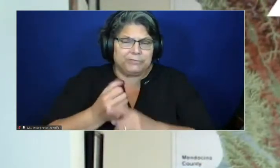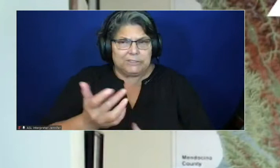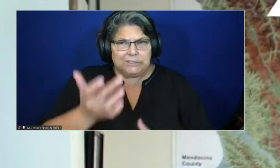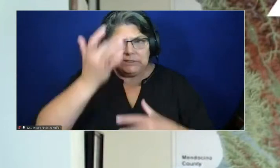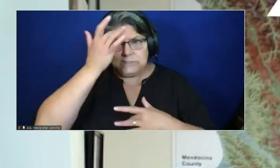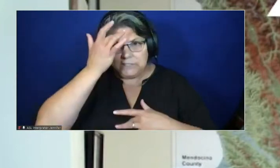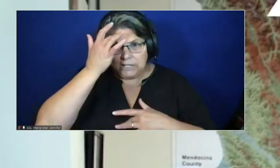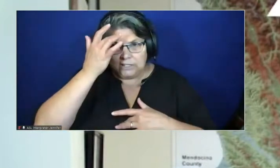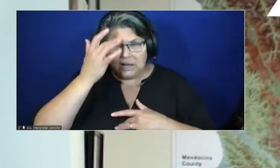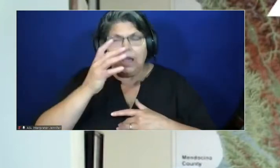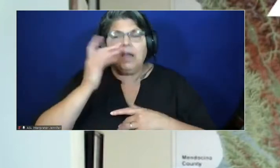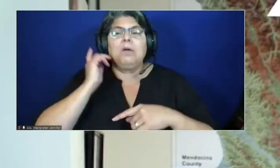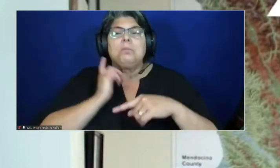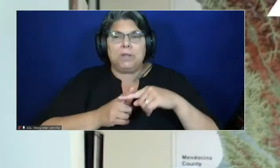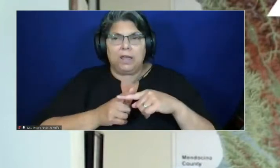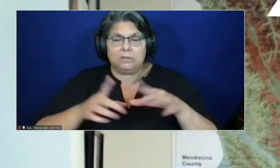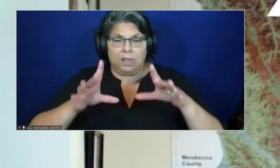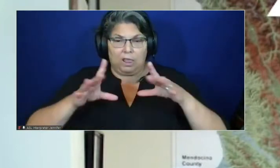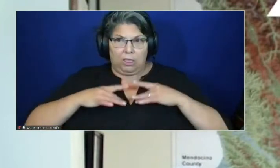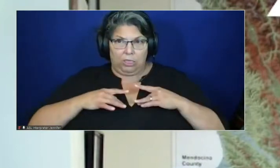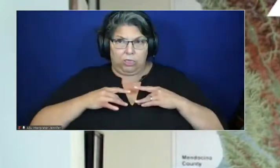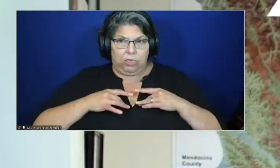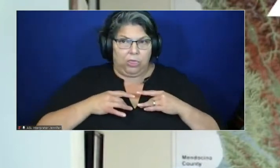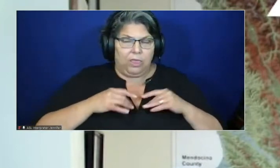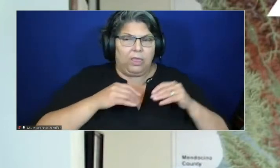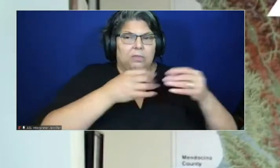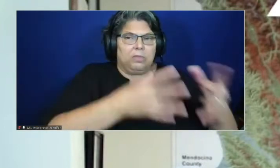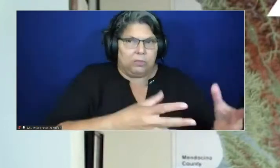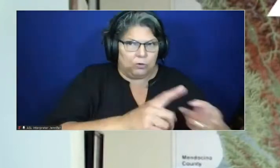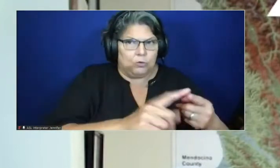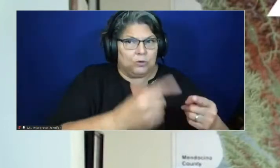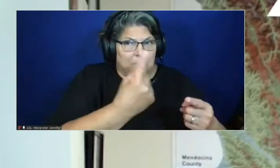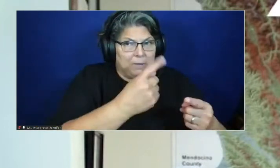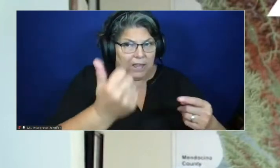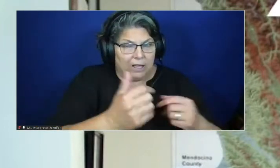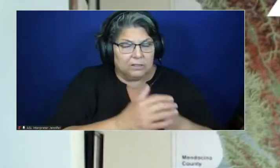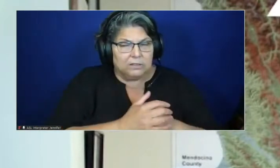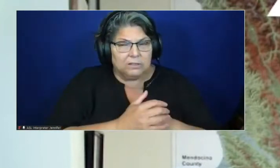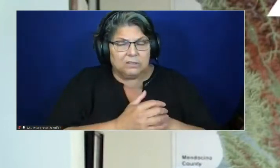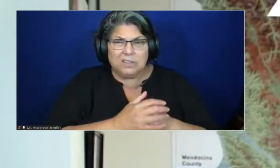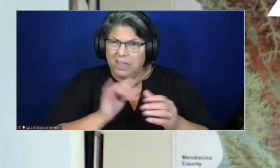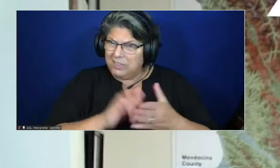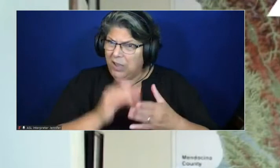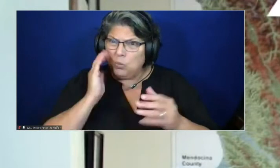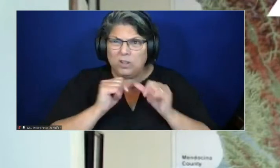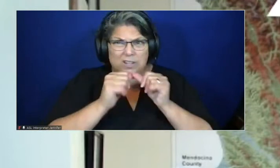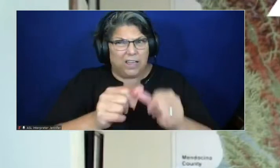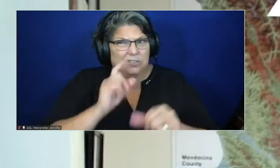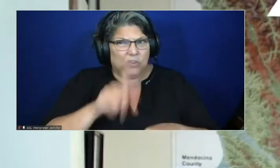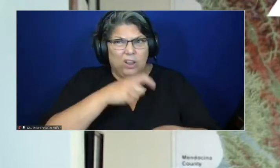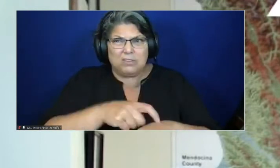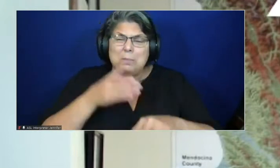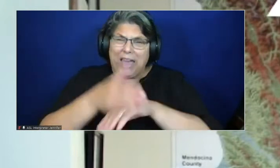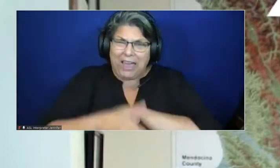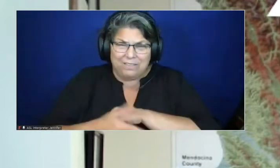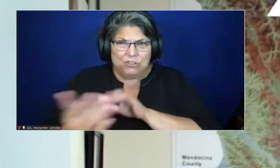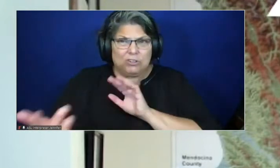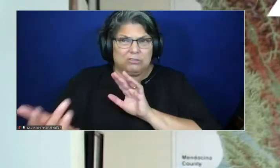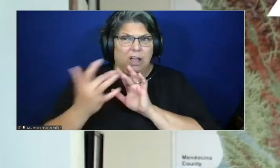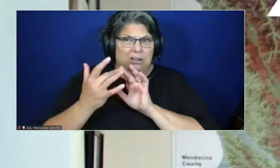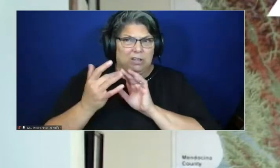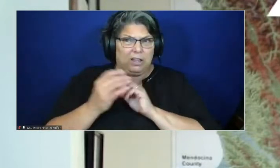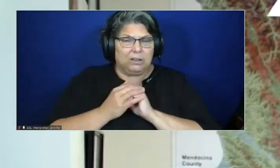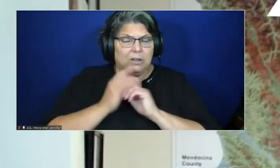on. And that lasts for a long time after they've come in contact with it. For people who are